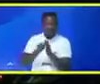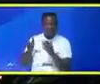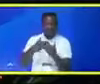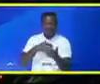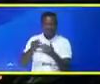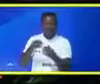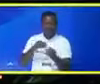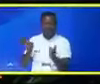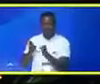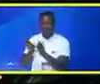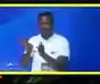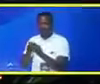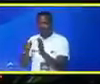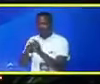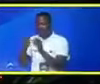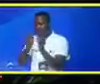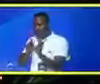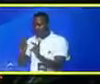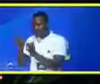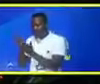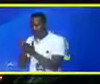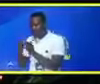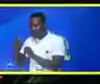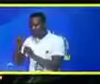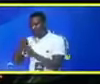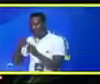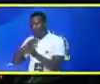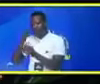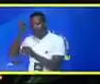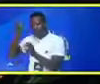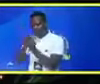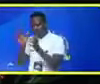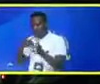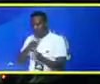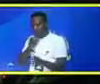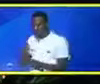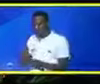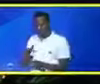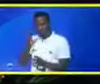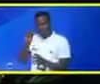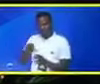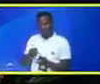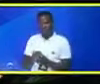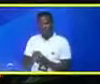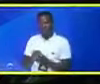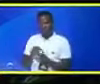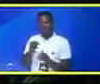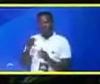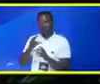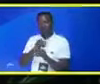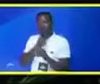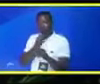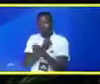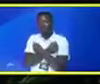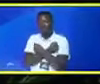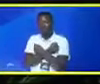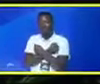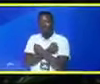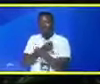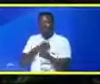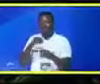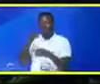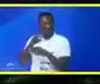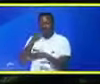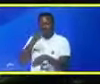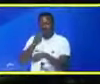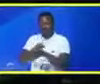conclude anything about my destiny without my presence. No, sir. No, sir. Man of God, don't fold your arms and watch your ministry go